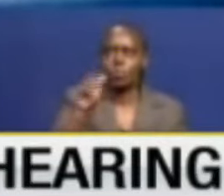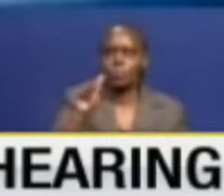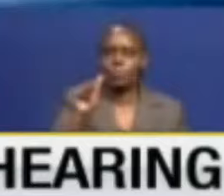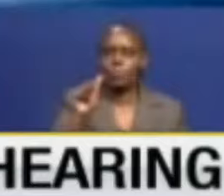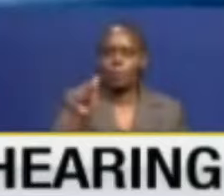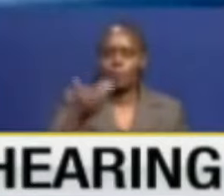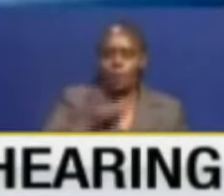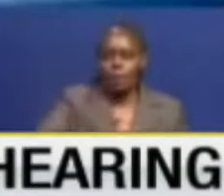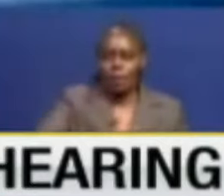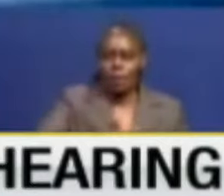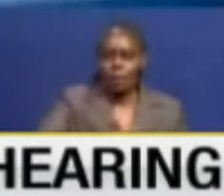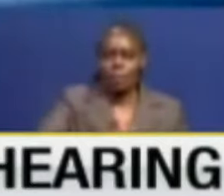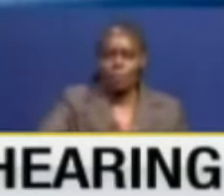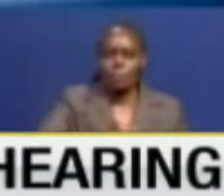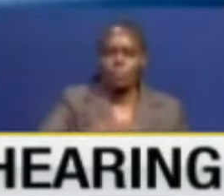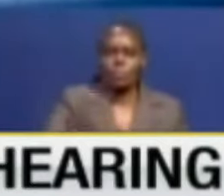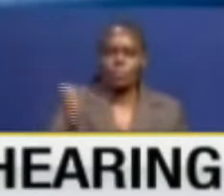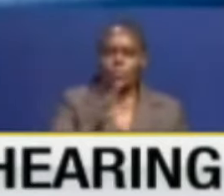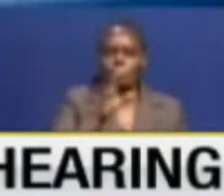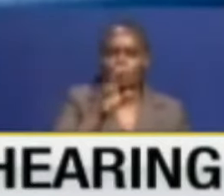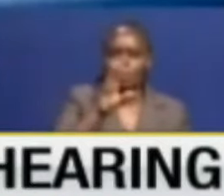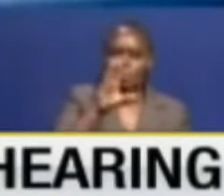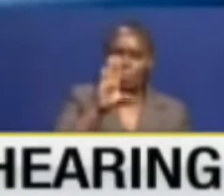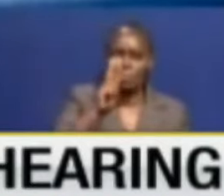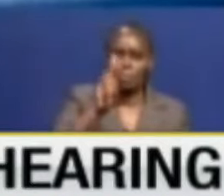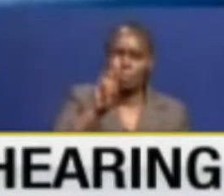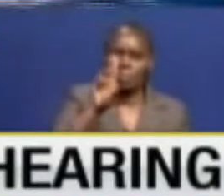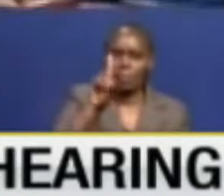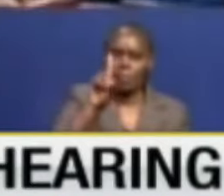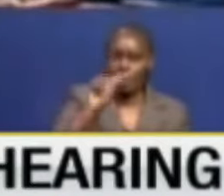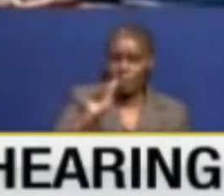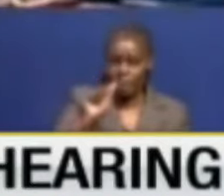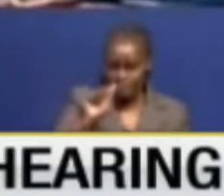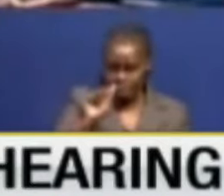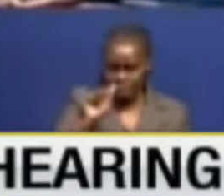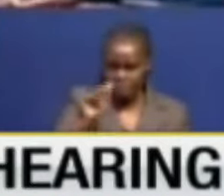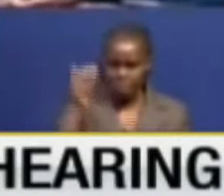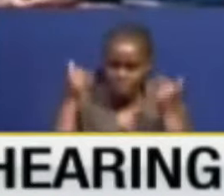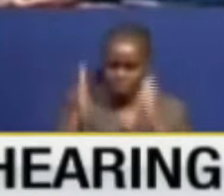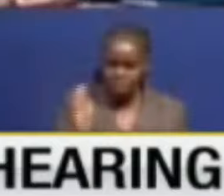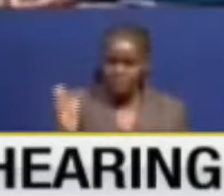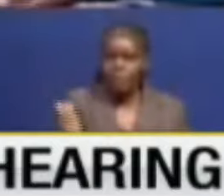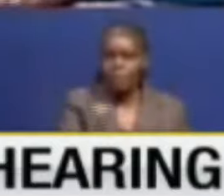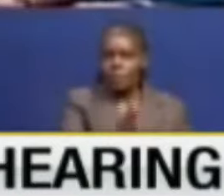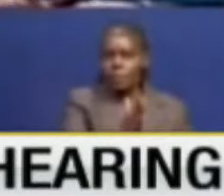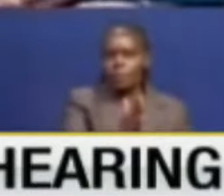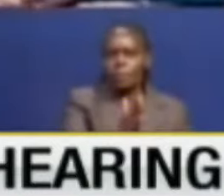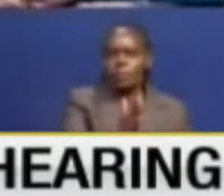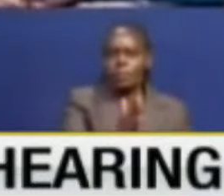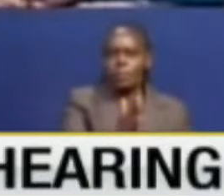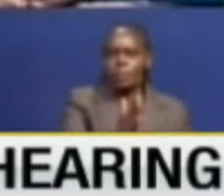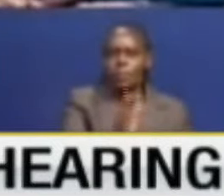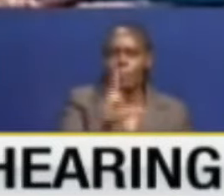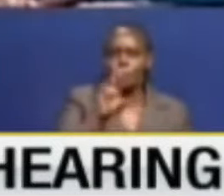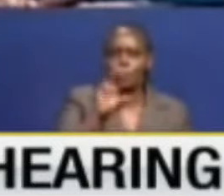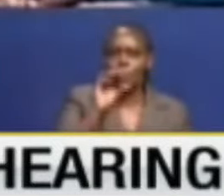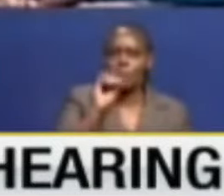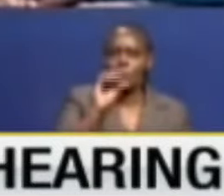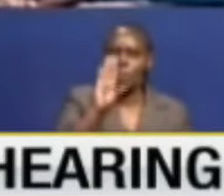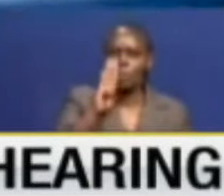legal counsel. Ms. Brida Kimathi, legal counsel. Mr.